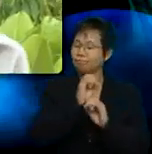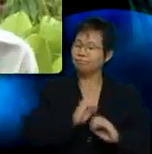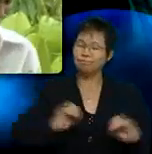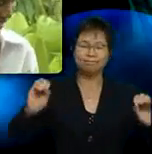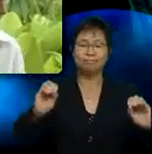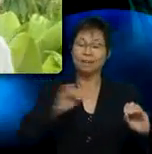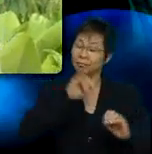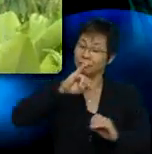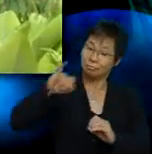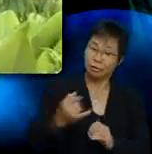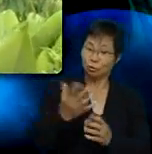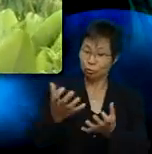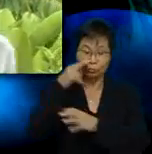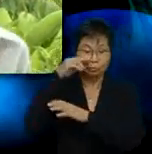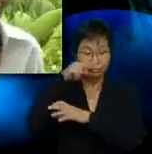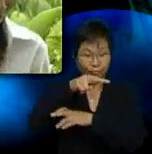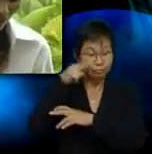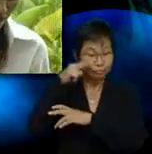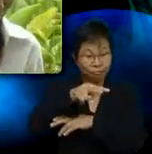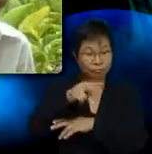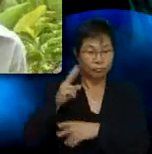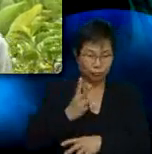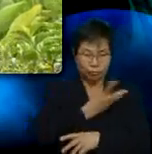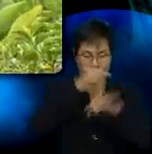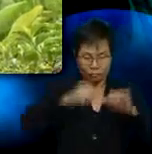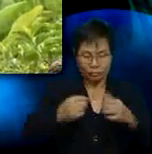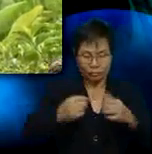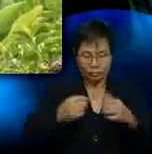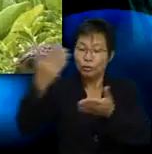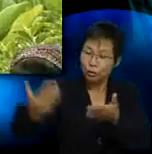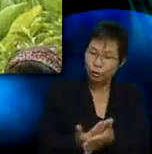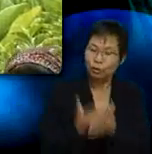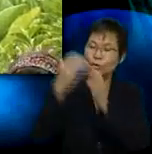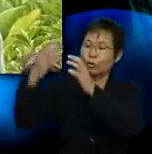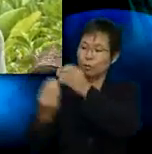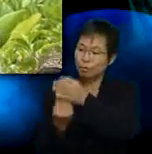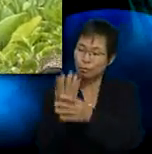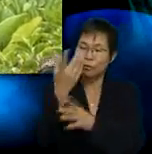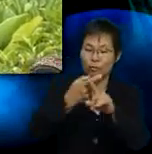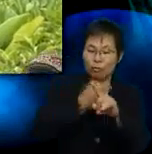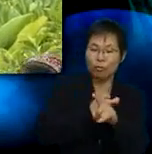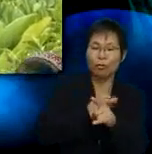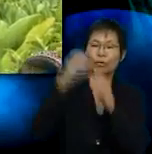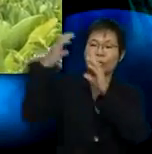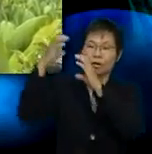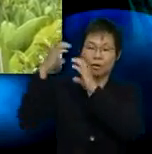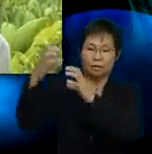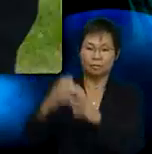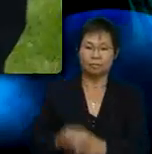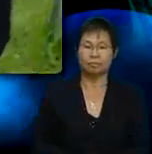Nothing. I just want you to observe that we can grow a new coconut plant from the